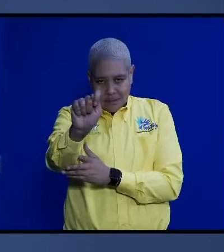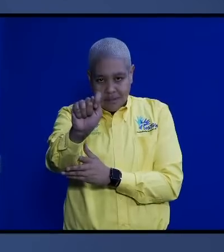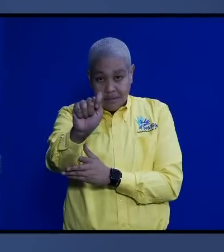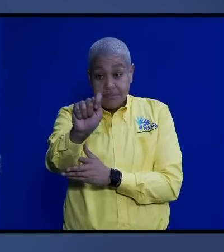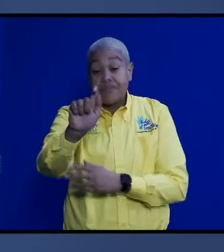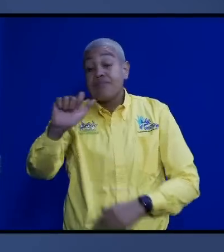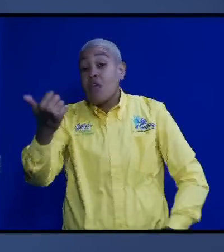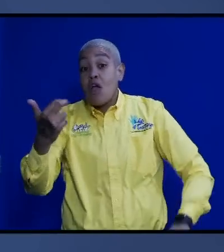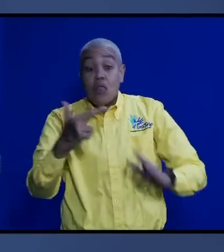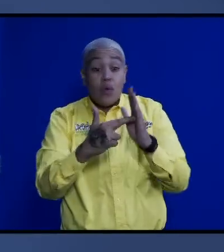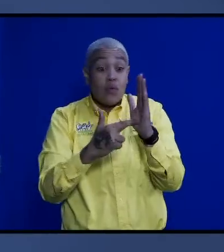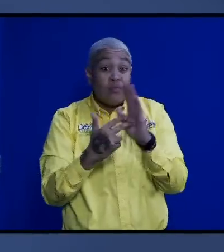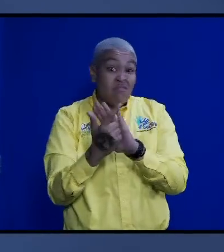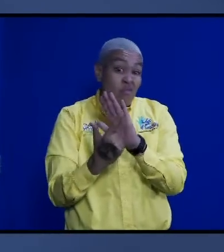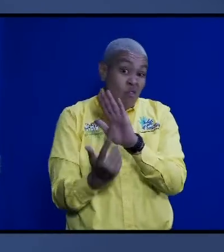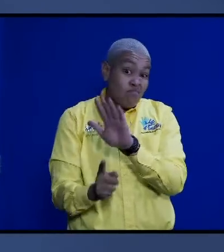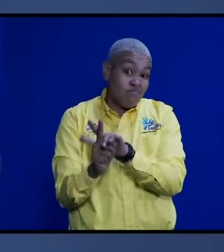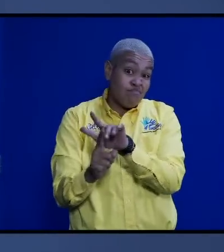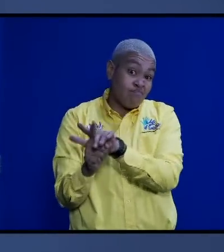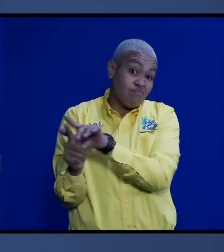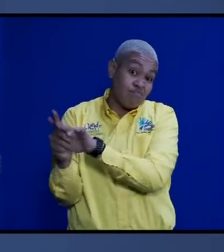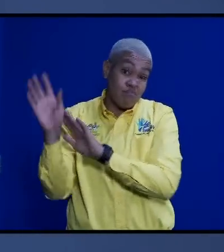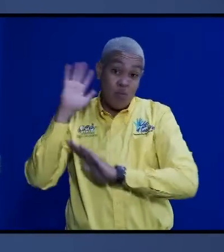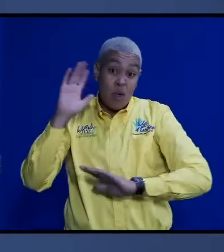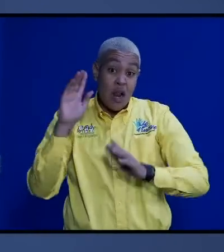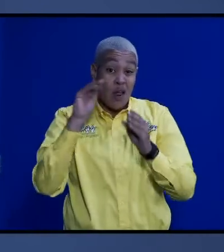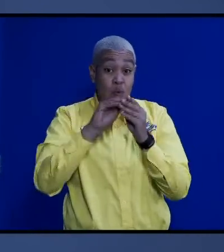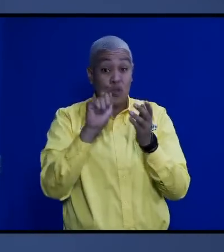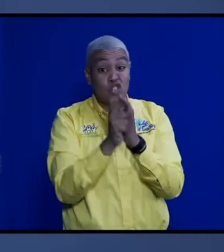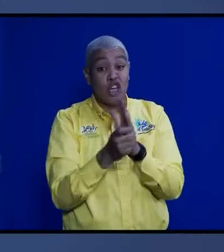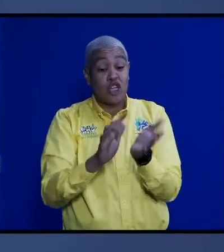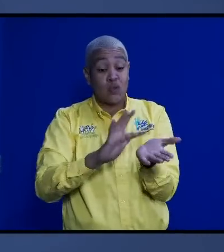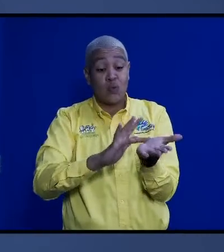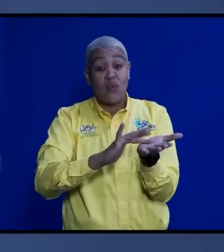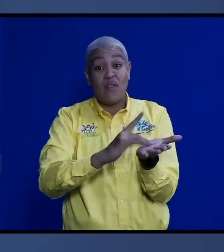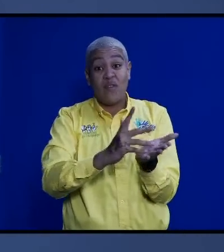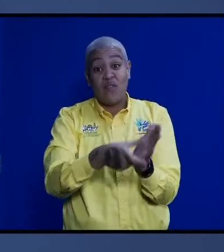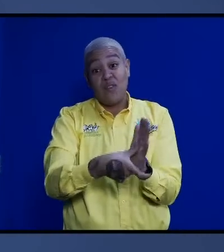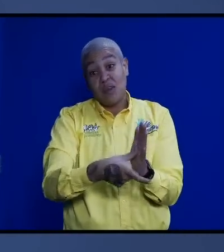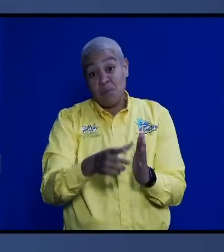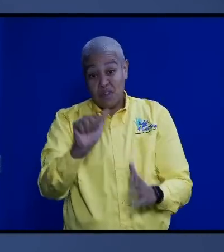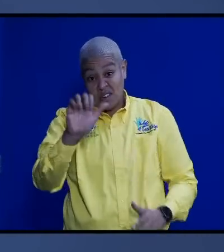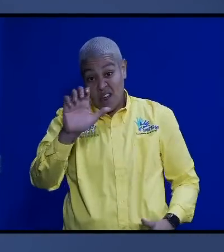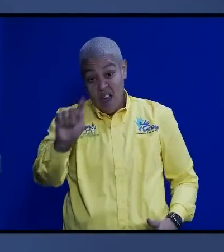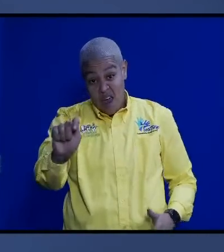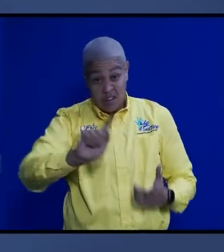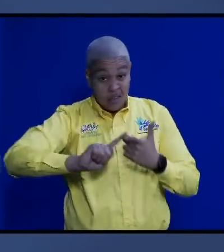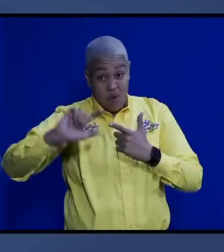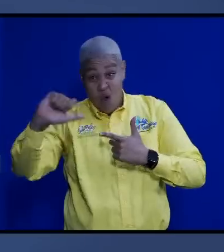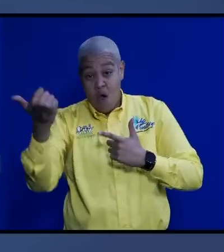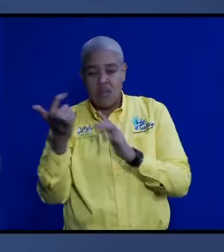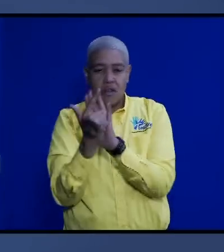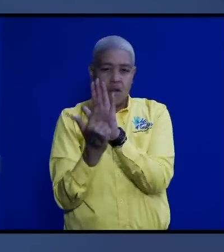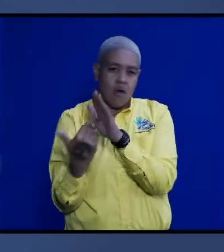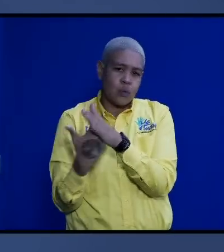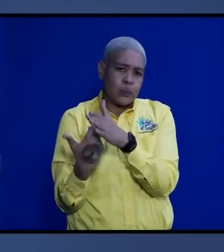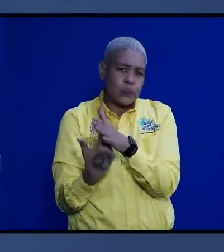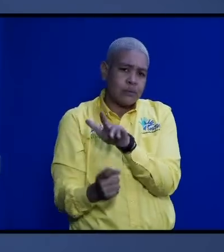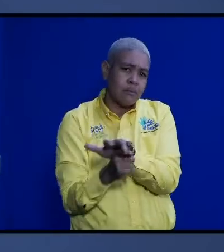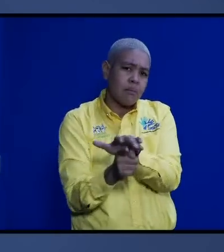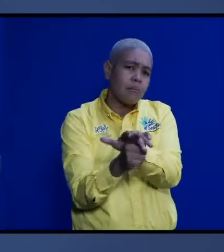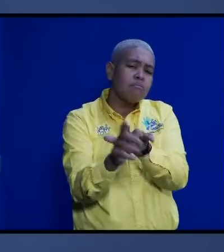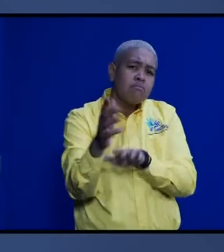Other measures to come, including changes to the Fingerprint Act and other legislative measures. We are